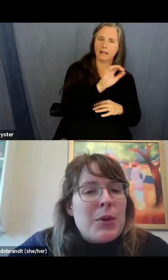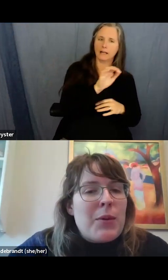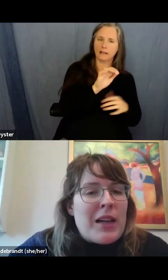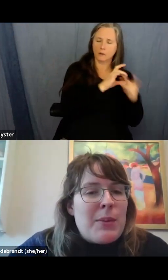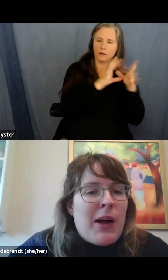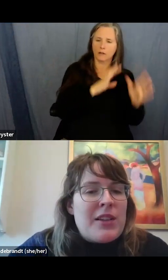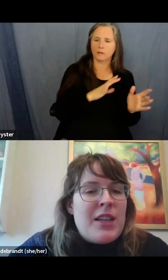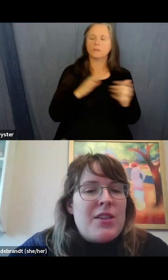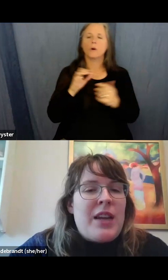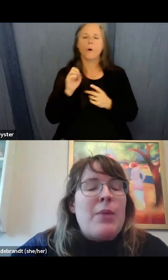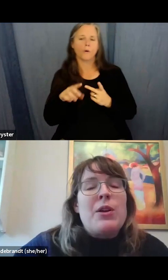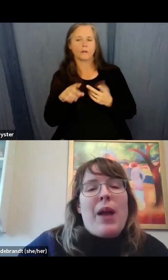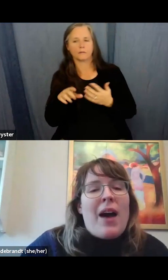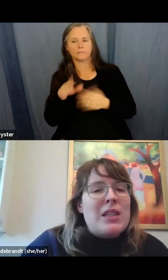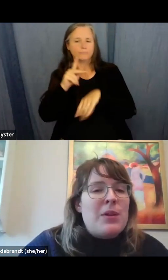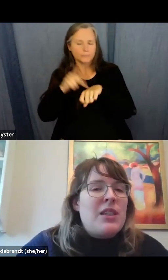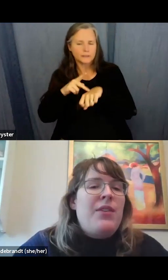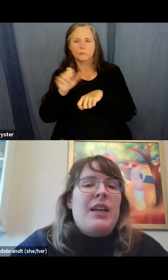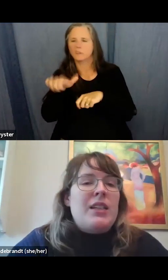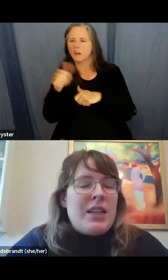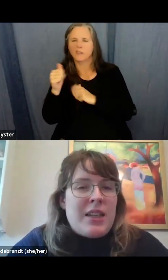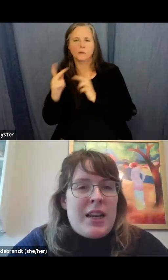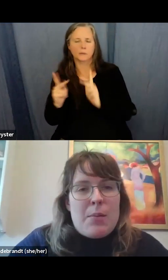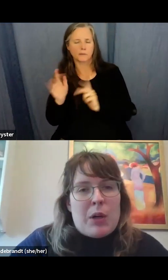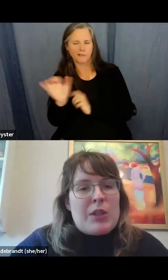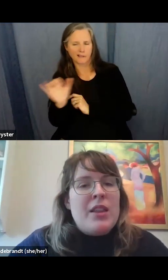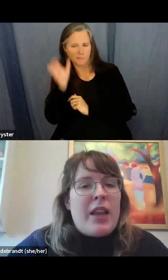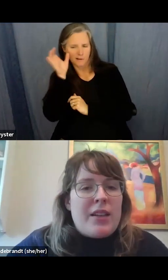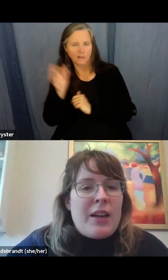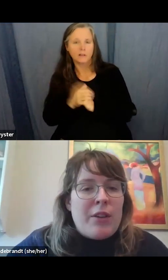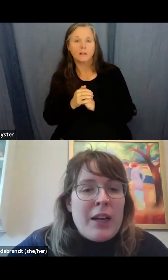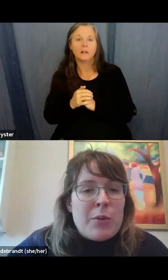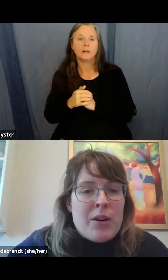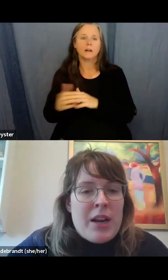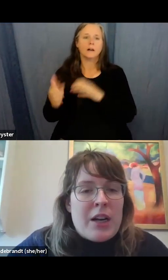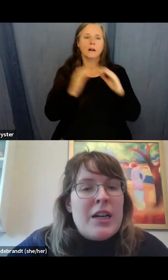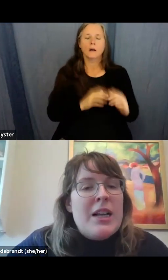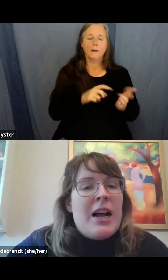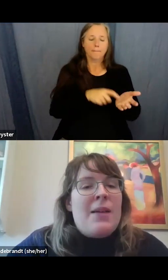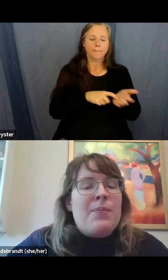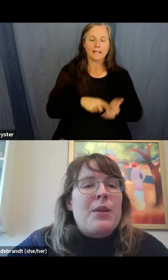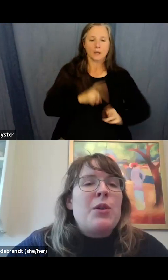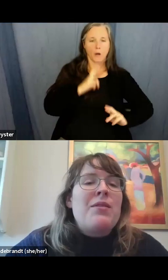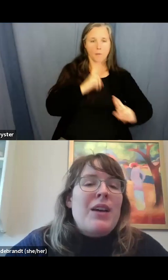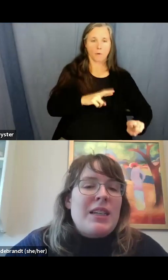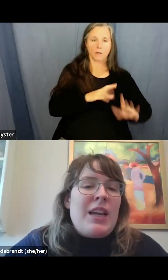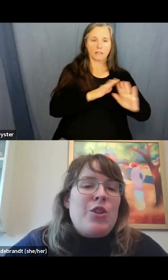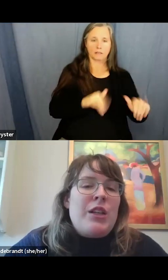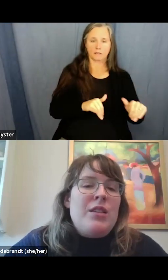the sexual harassment policy in the state, we don't have a specific designated person like a Title IX coordinator.